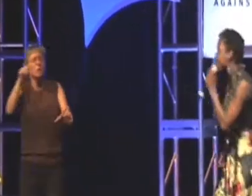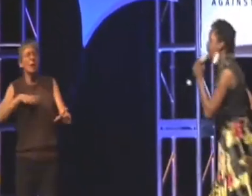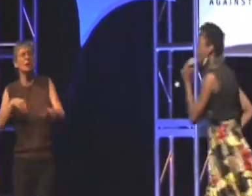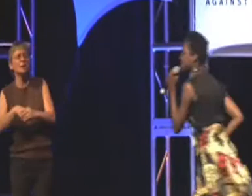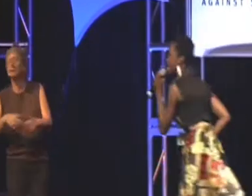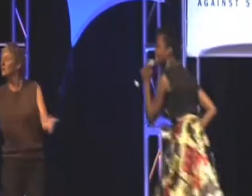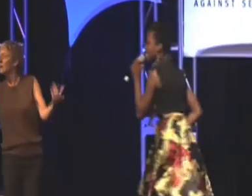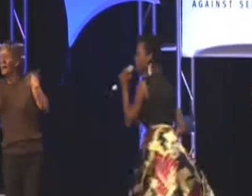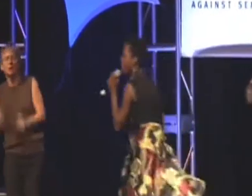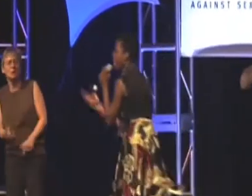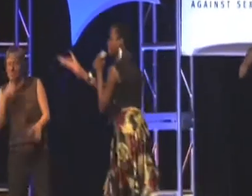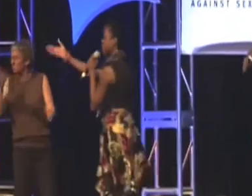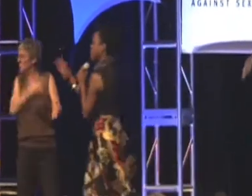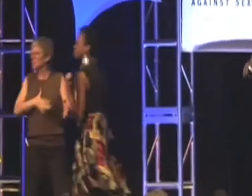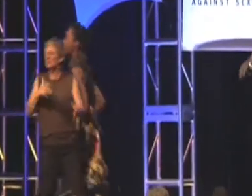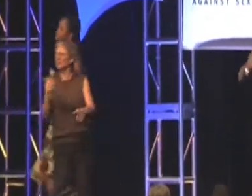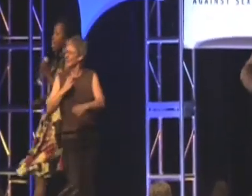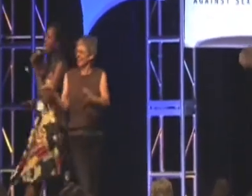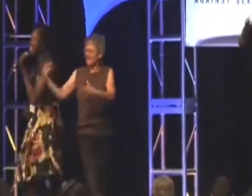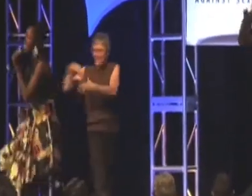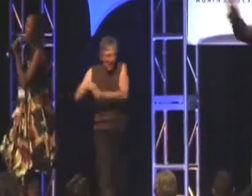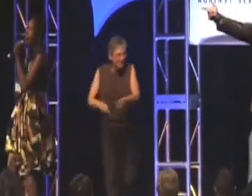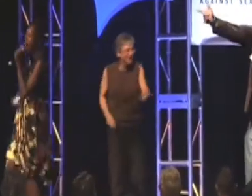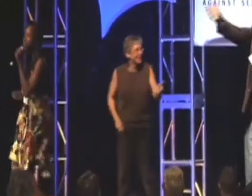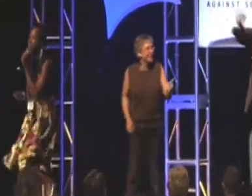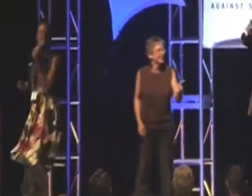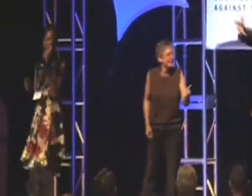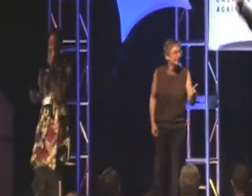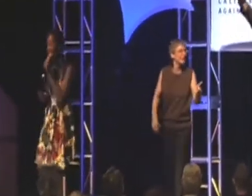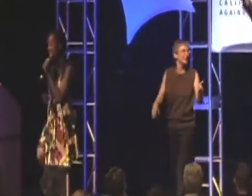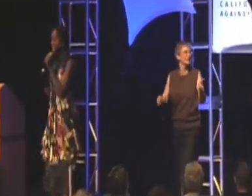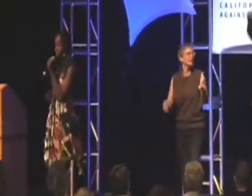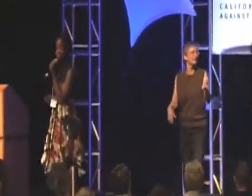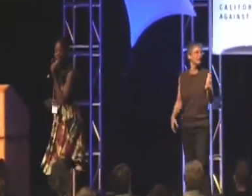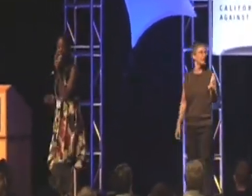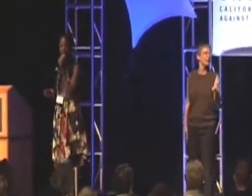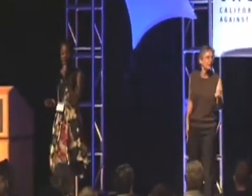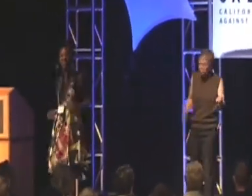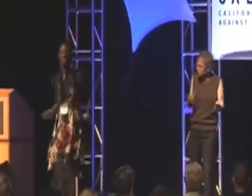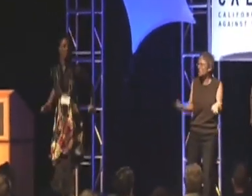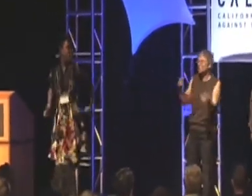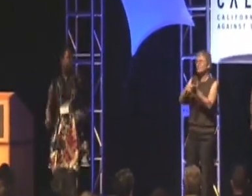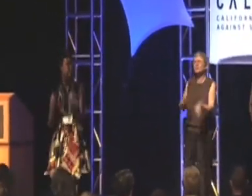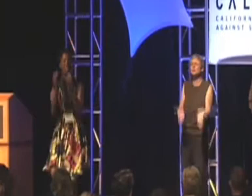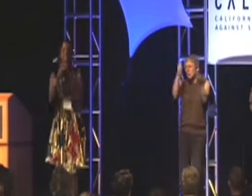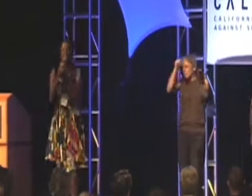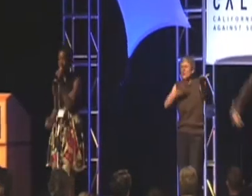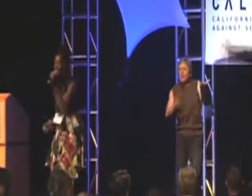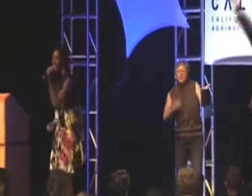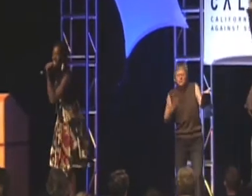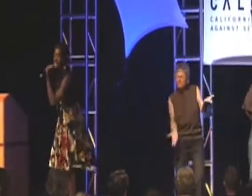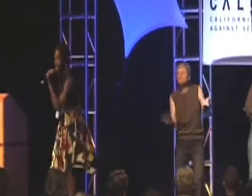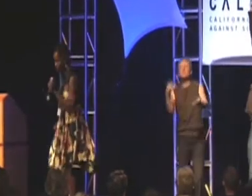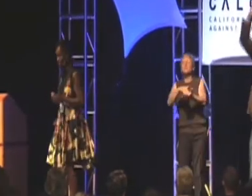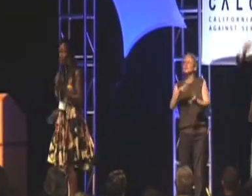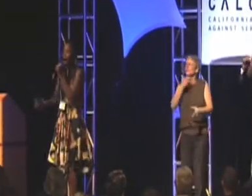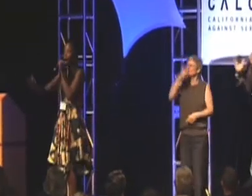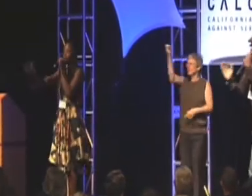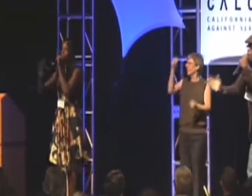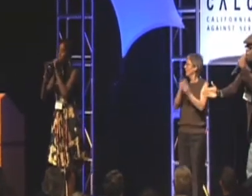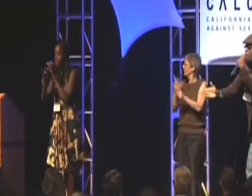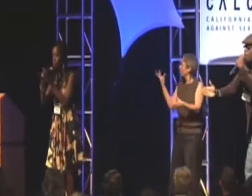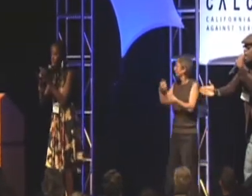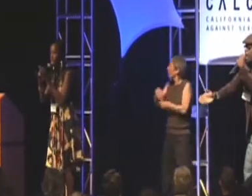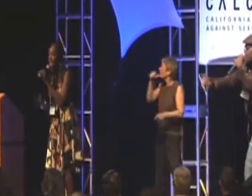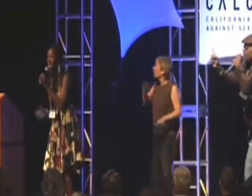families Ladies, stay alive, let's get involved This a call to men to stand up, speak out All my brothers shout, let's get involved